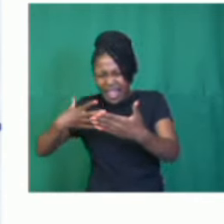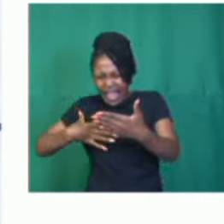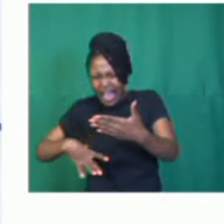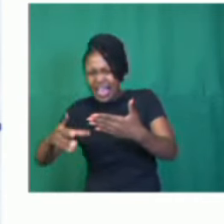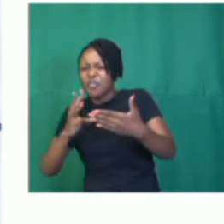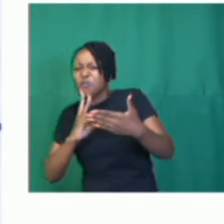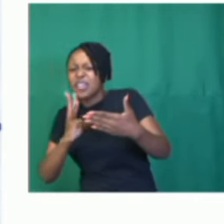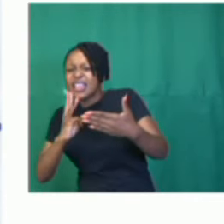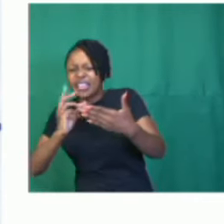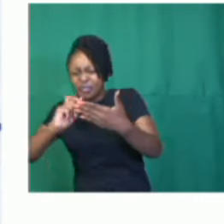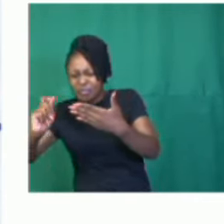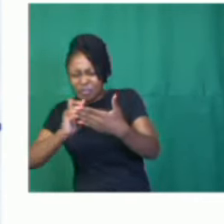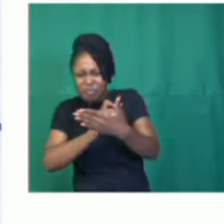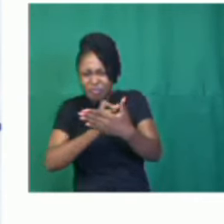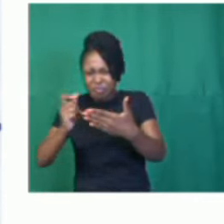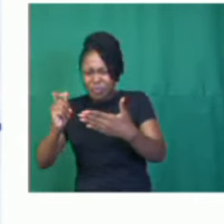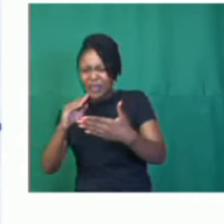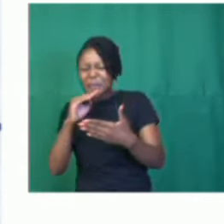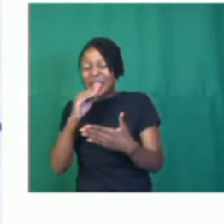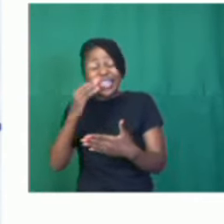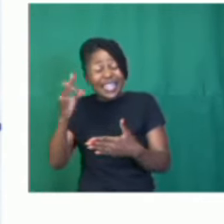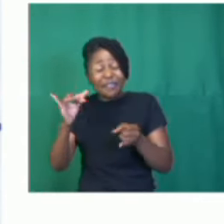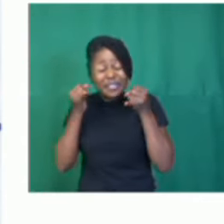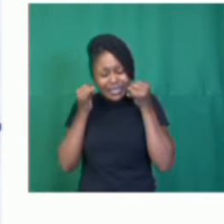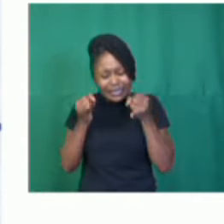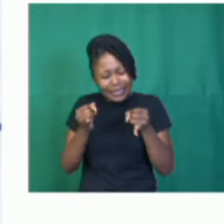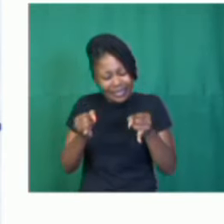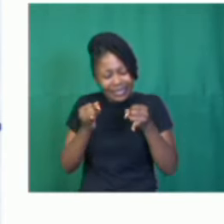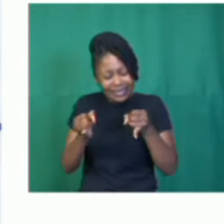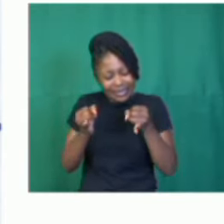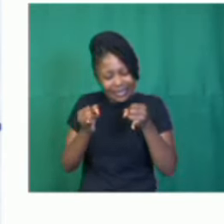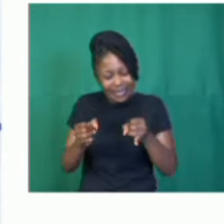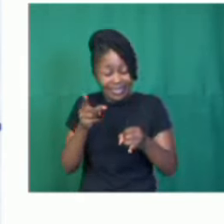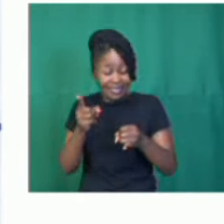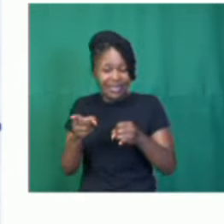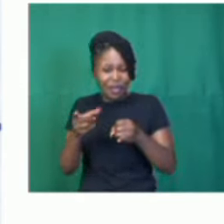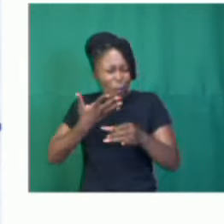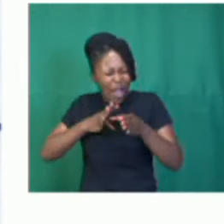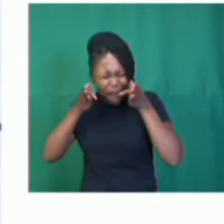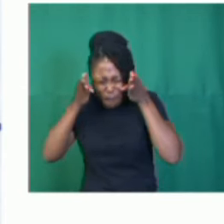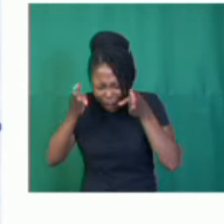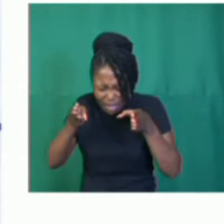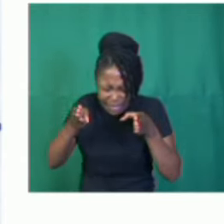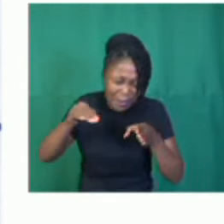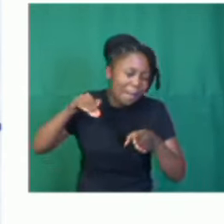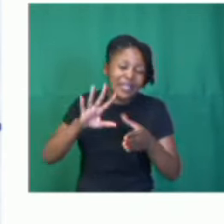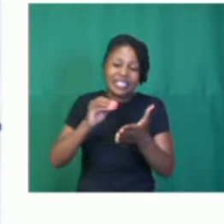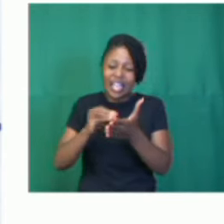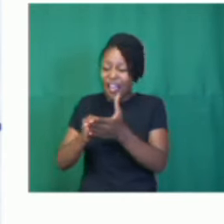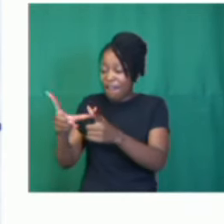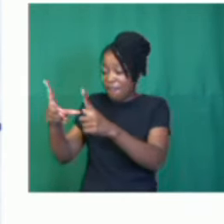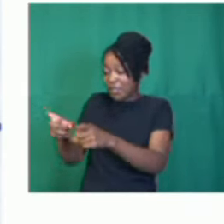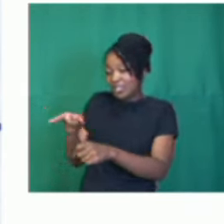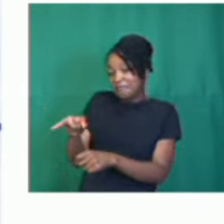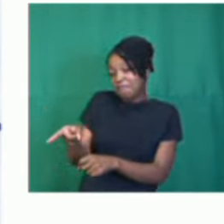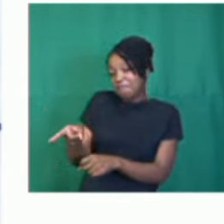is how a written text should look once you have read it and you have paid close attention to what you have read. So